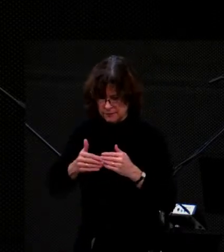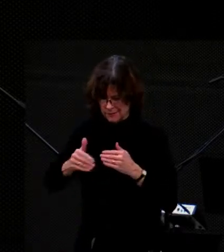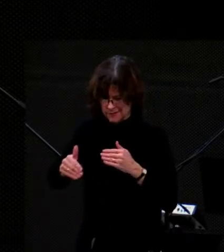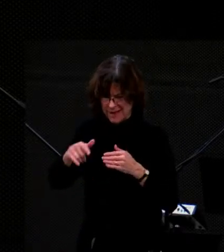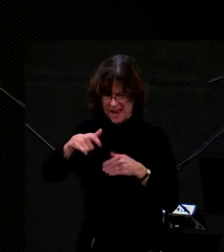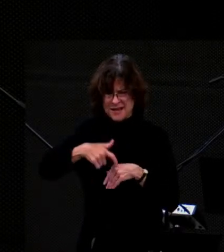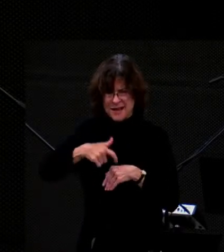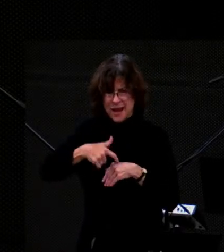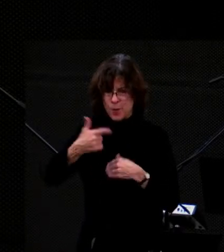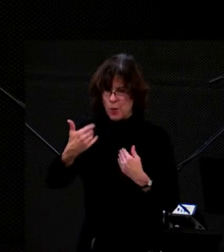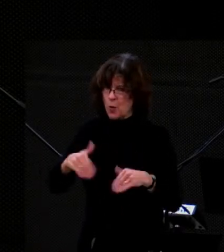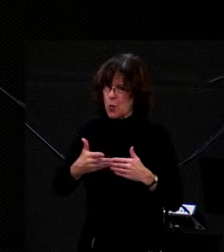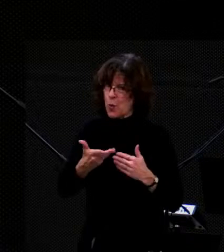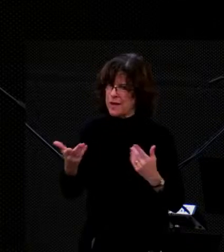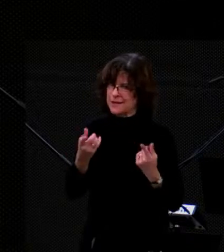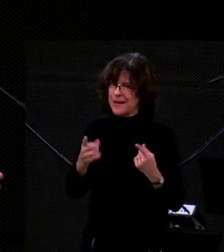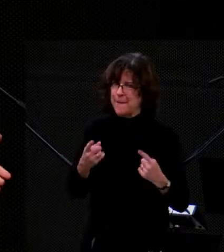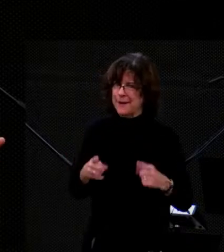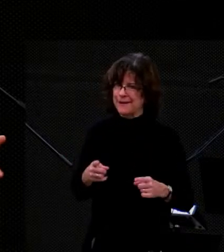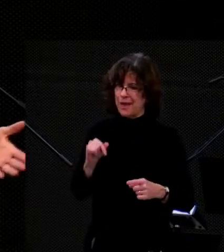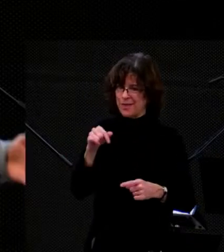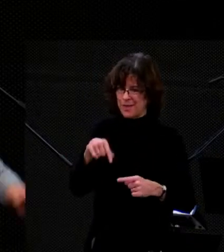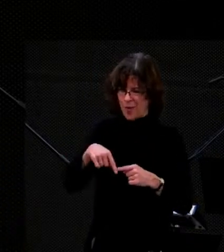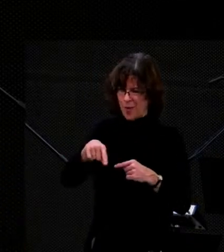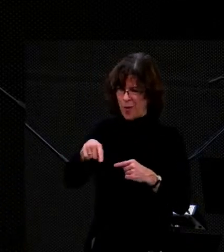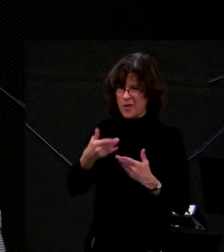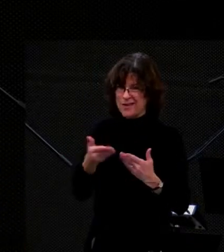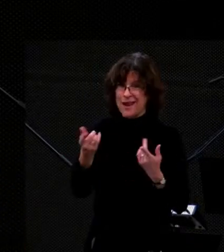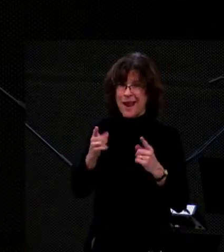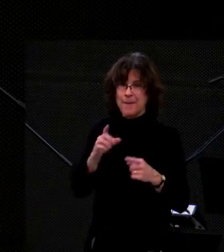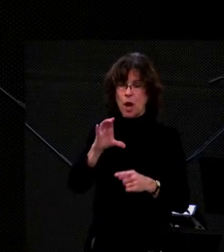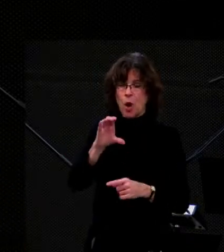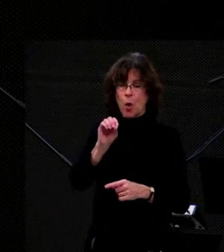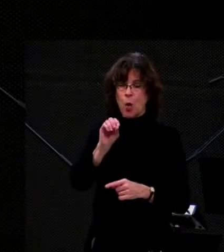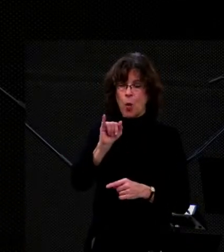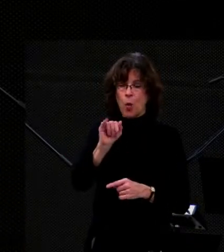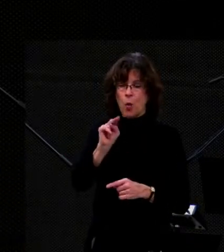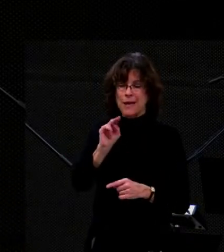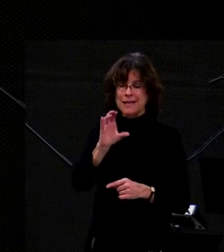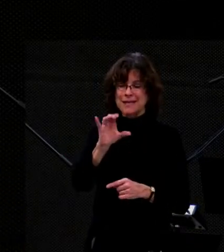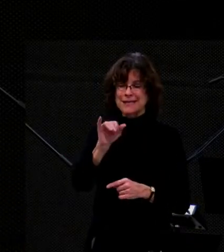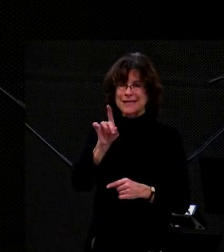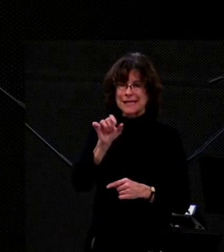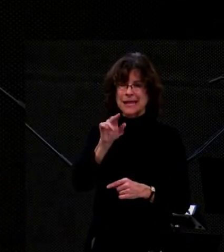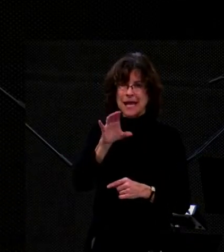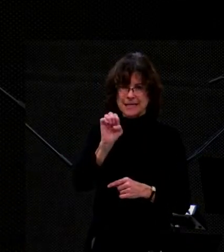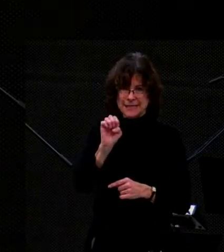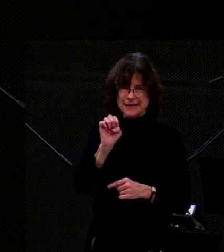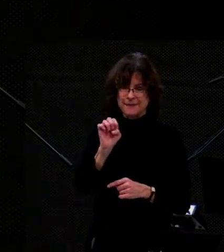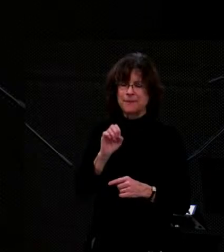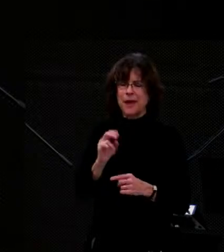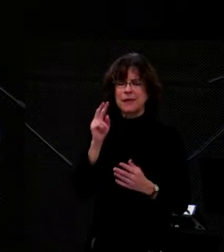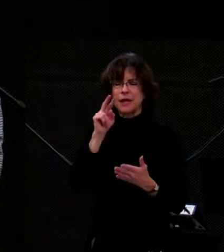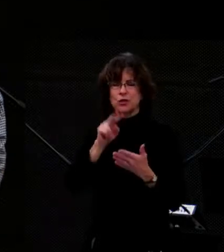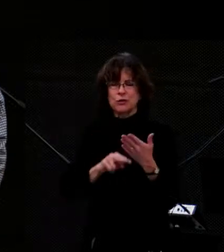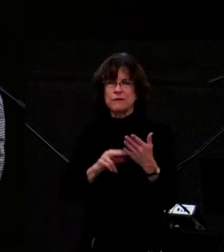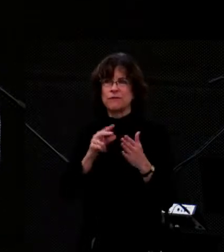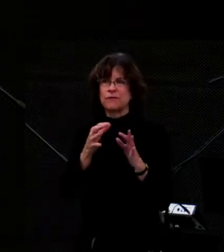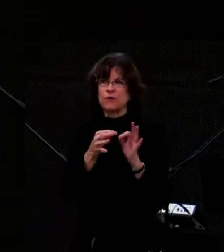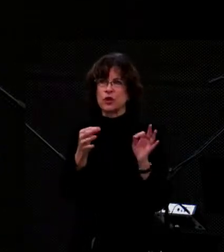happen in such a way where it's undeniable the providential hand of God behind it all. Let's read verse